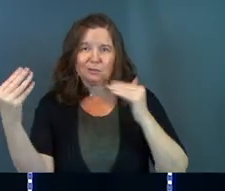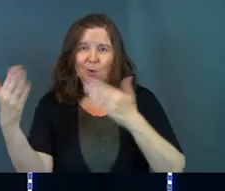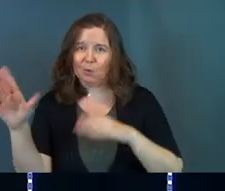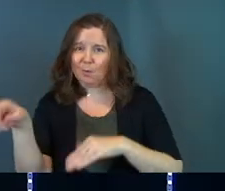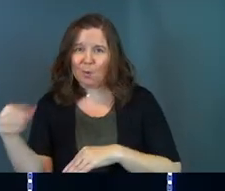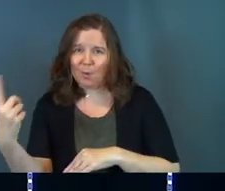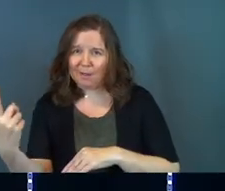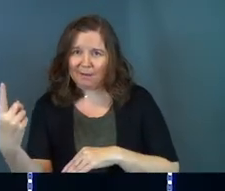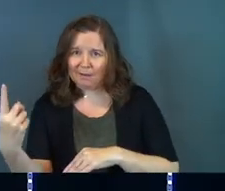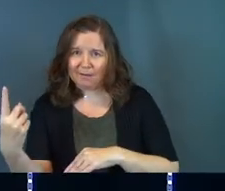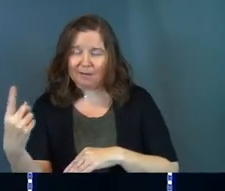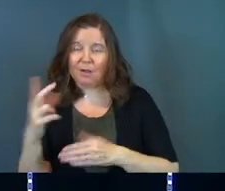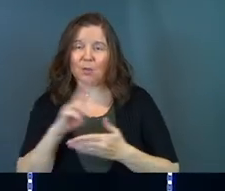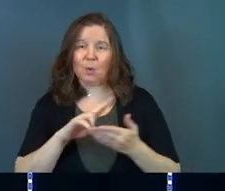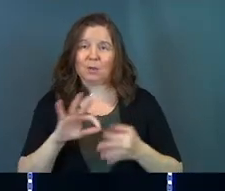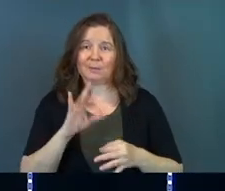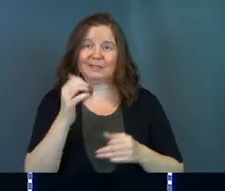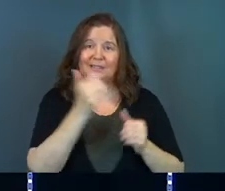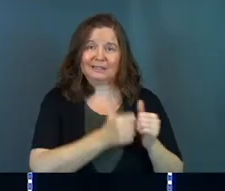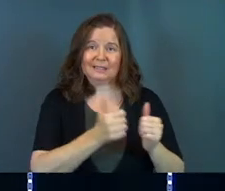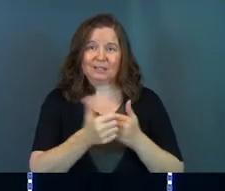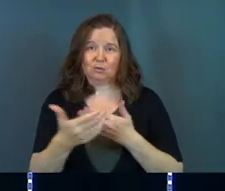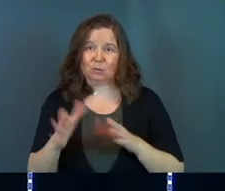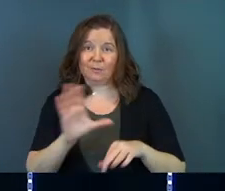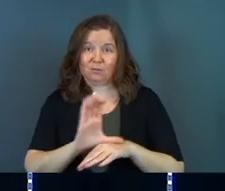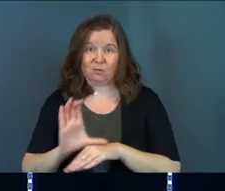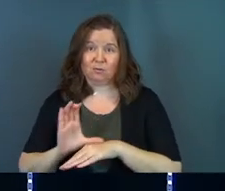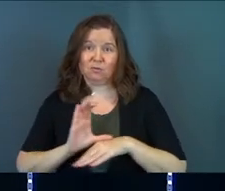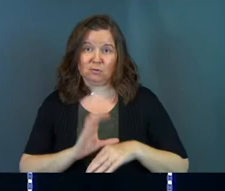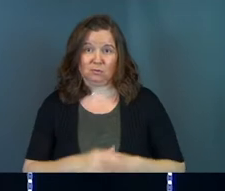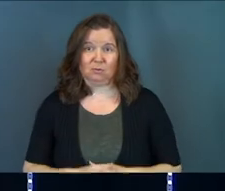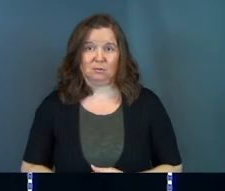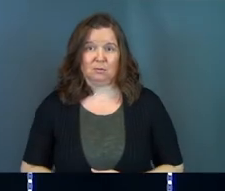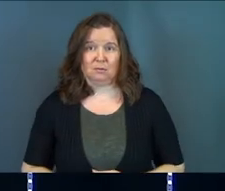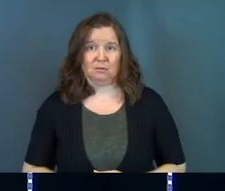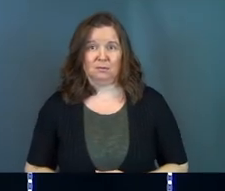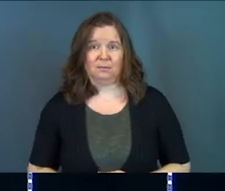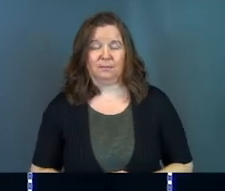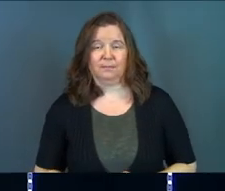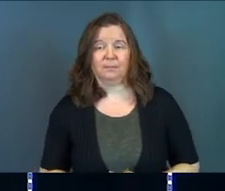room. The Holy Spirit's in every room of this church.